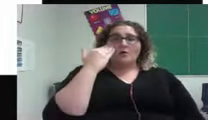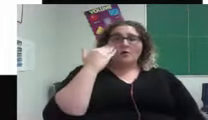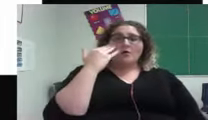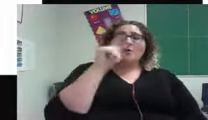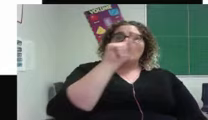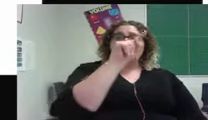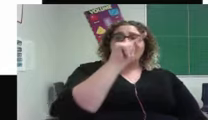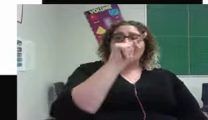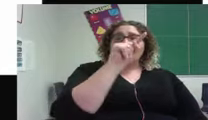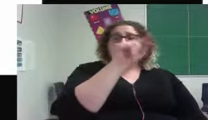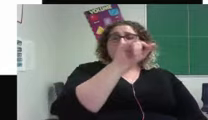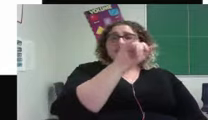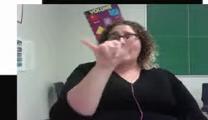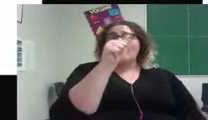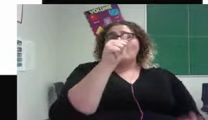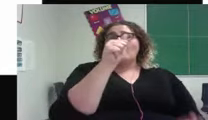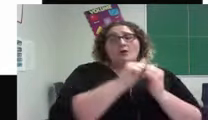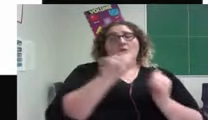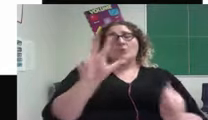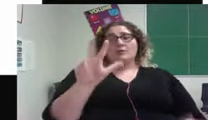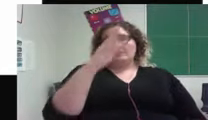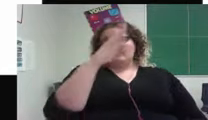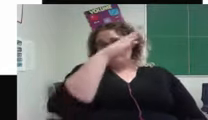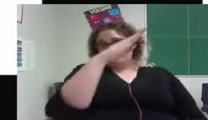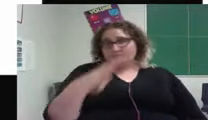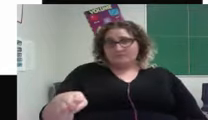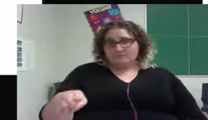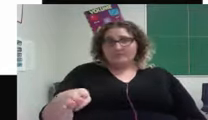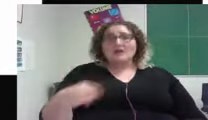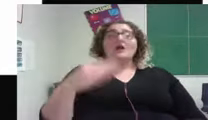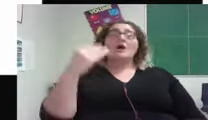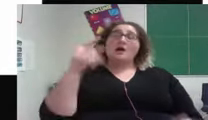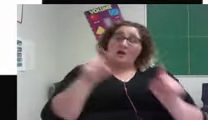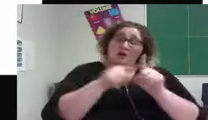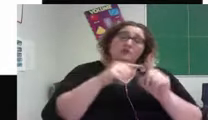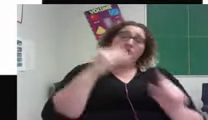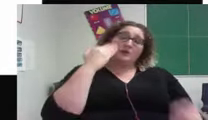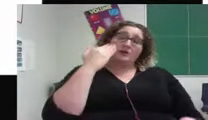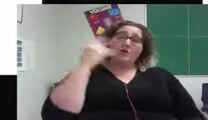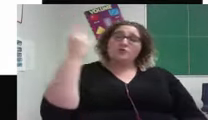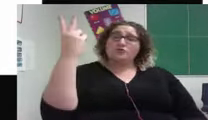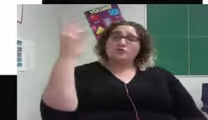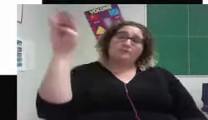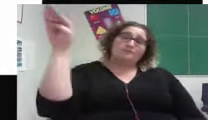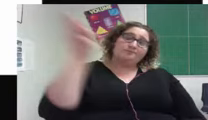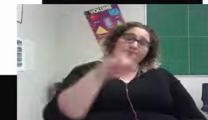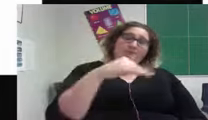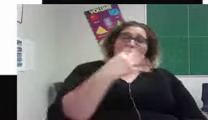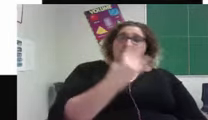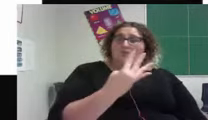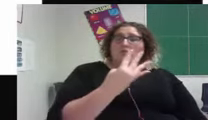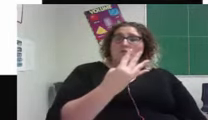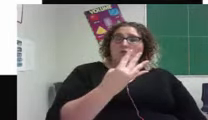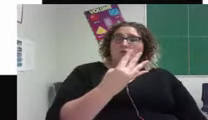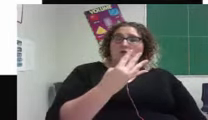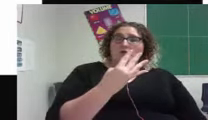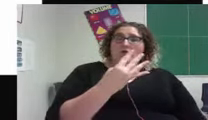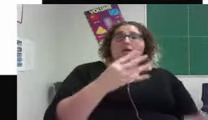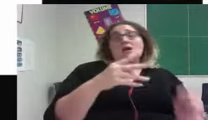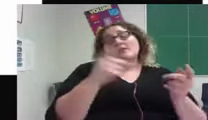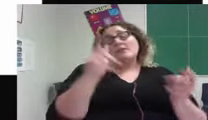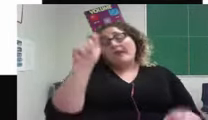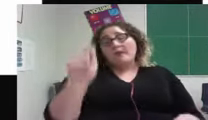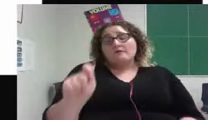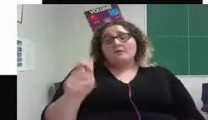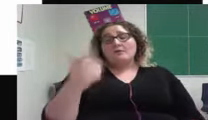angle 2 is congruent to angle 4, and therefore, since the angle 1 was equal to angle 2, they're all going to have to be equal